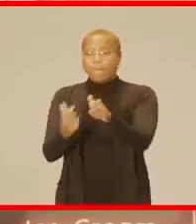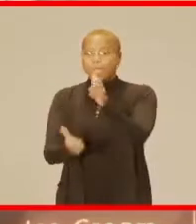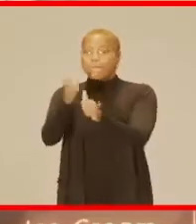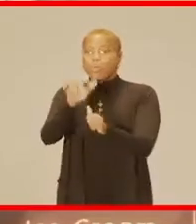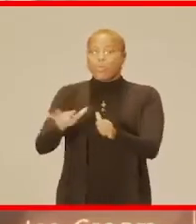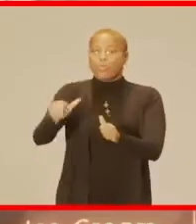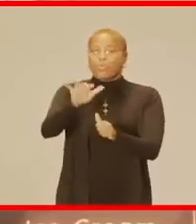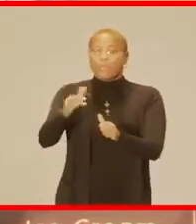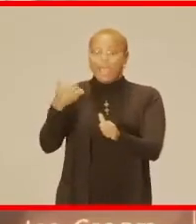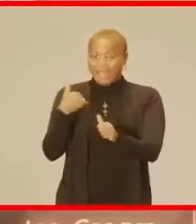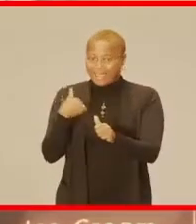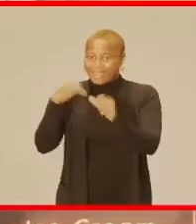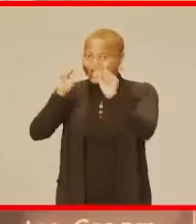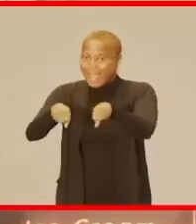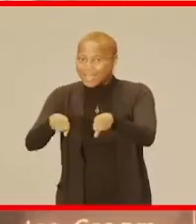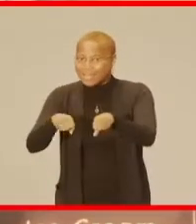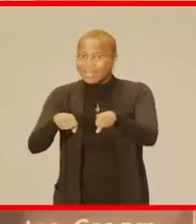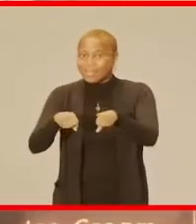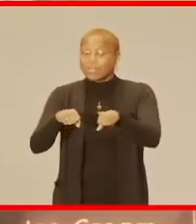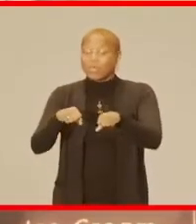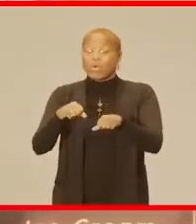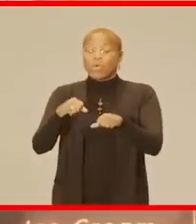My Hero Academia